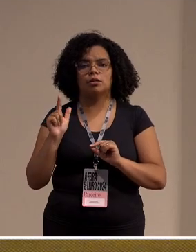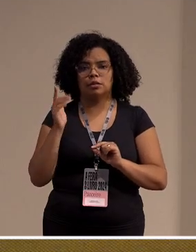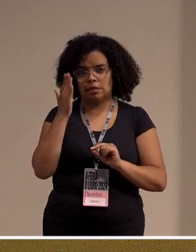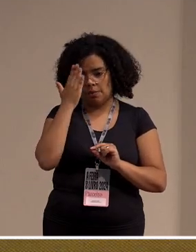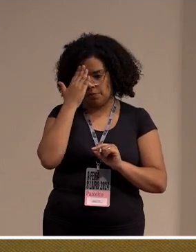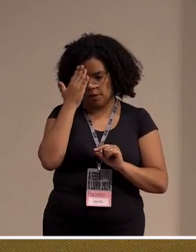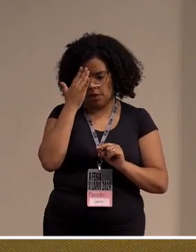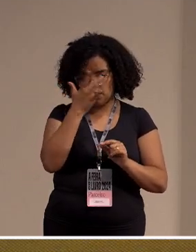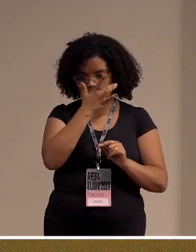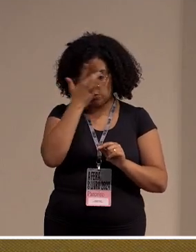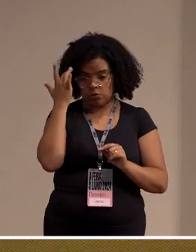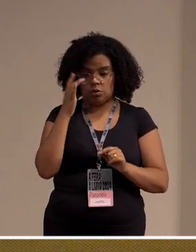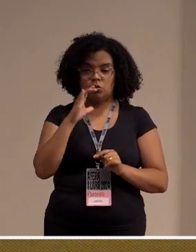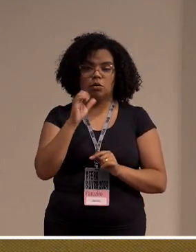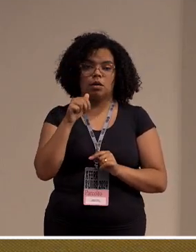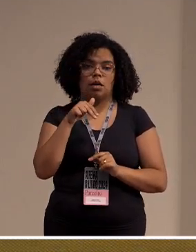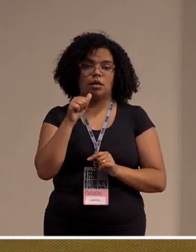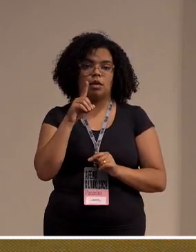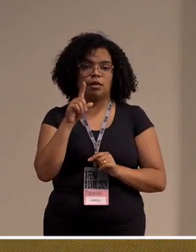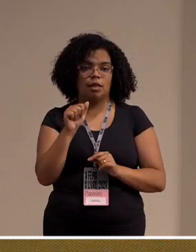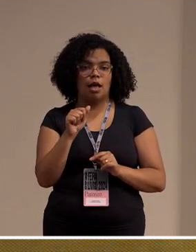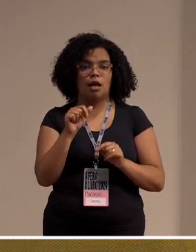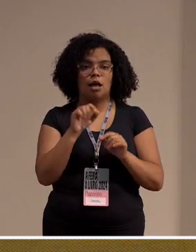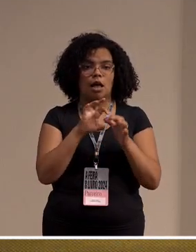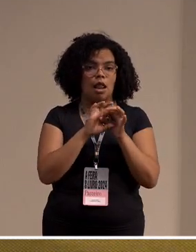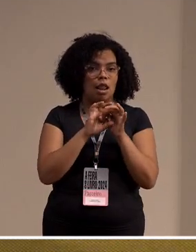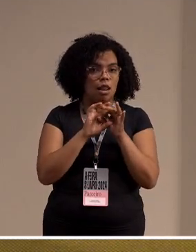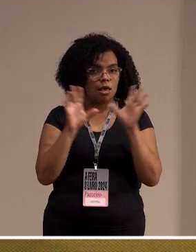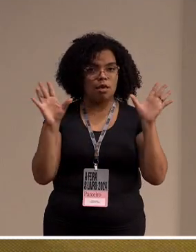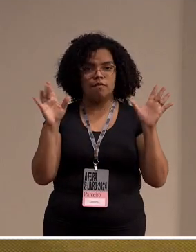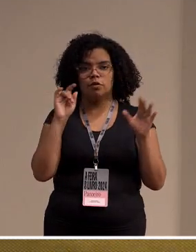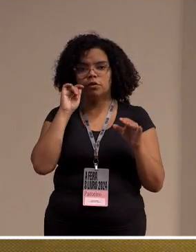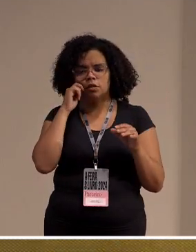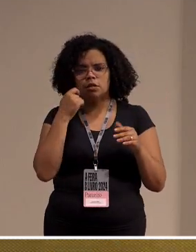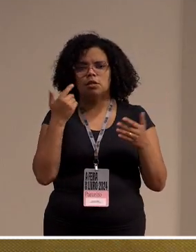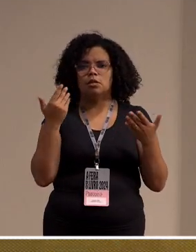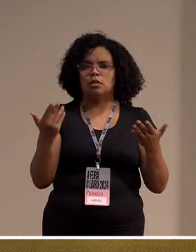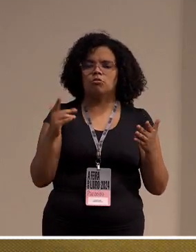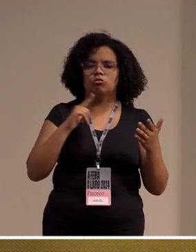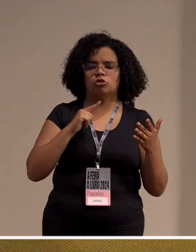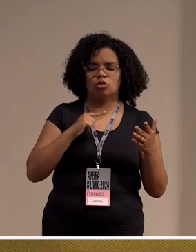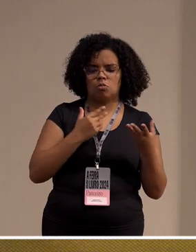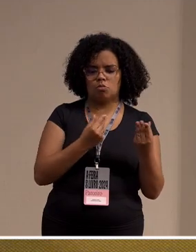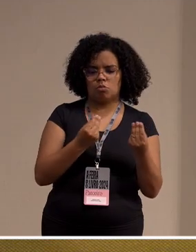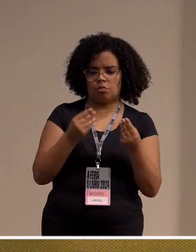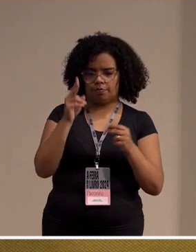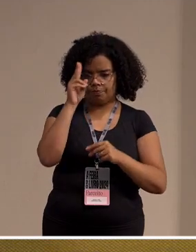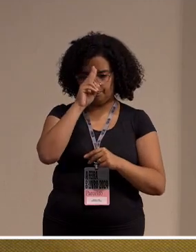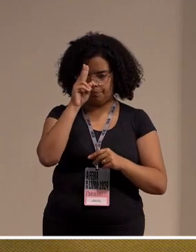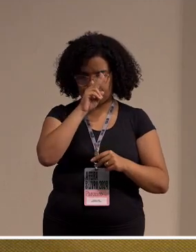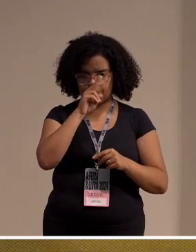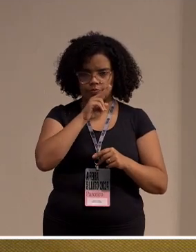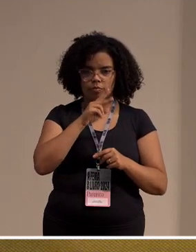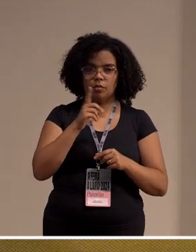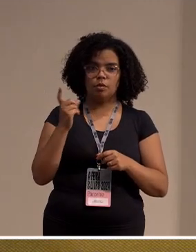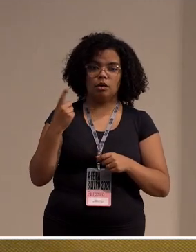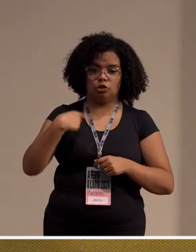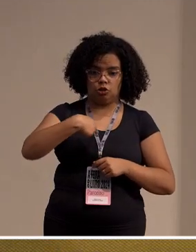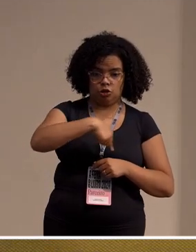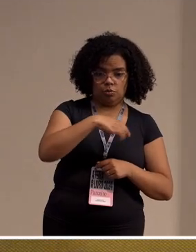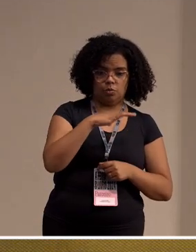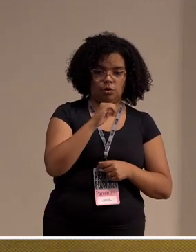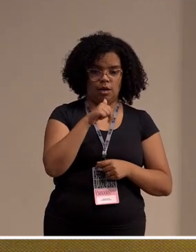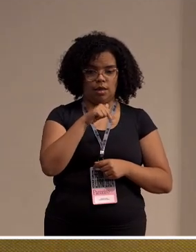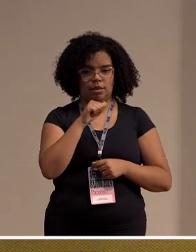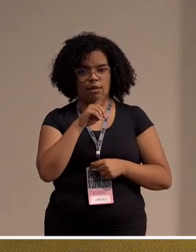was. But there were a lot of stories about flying to Canada or flying to Africa. So I wanted to kind of work those stories in. At the same